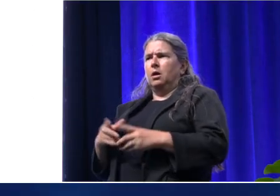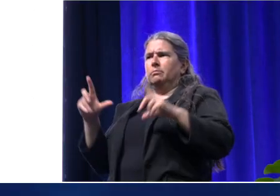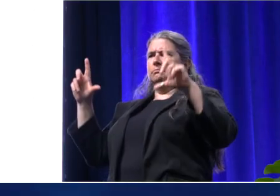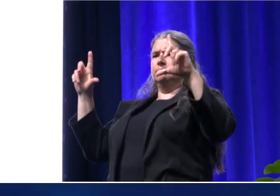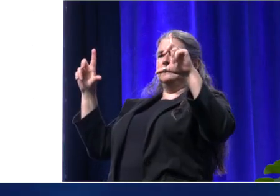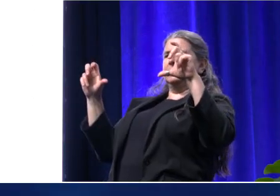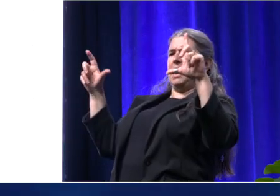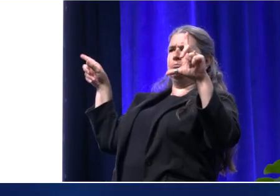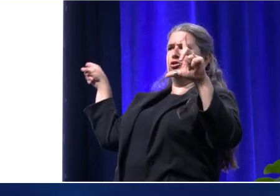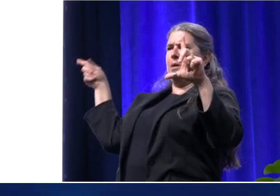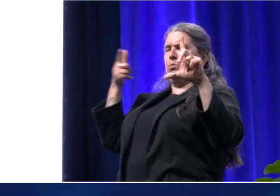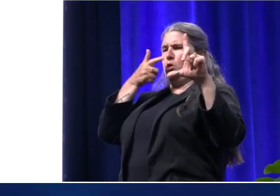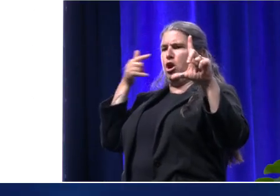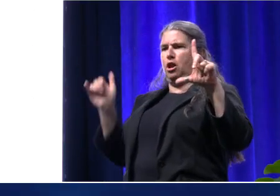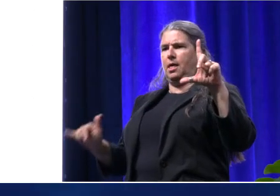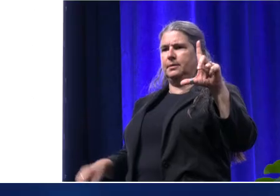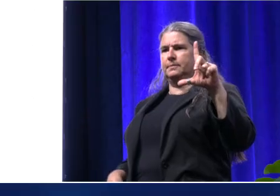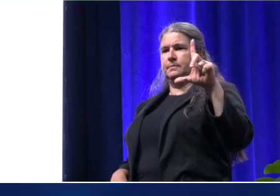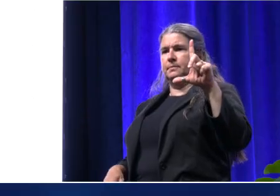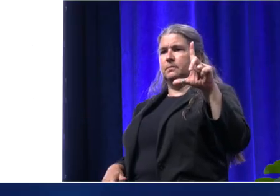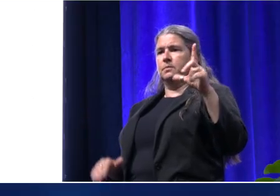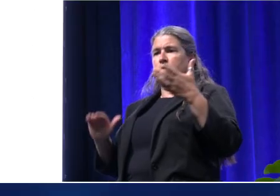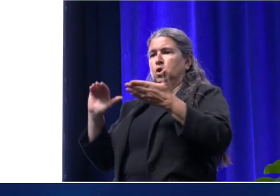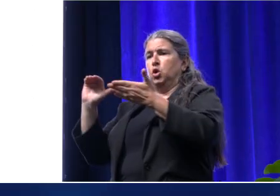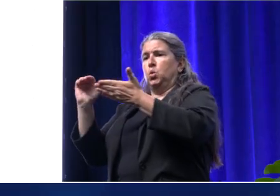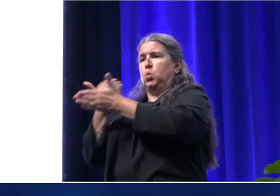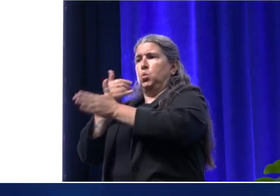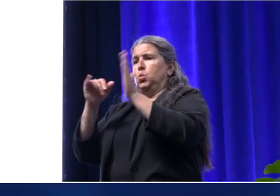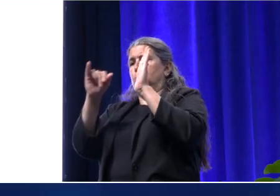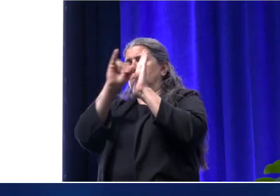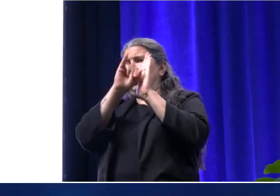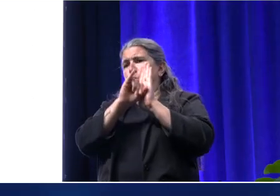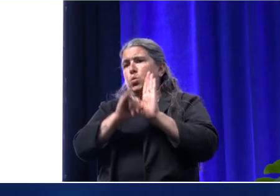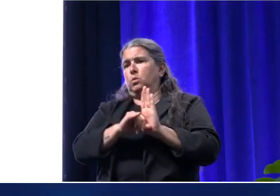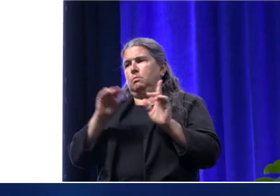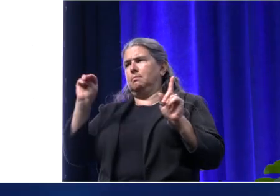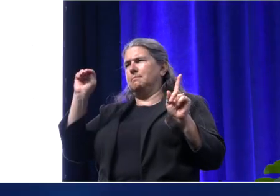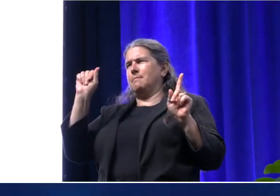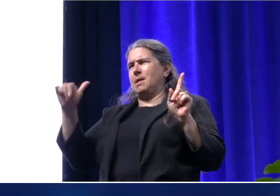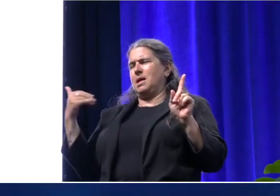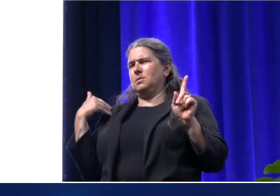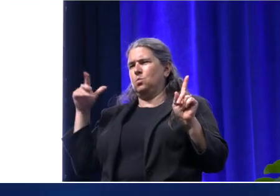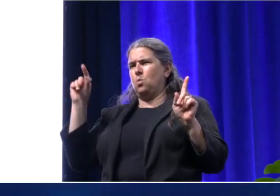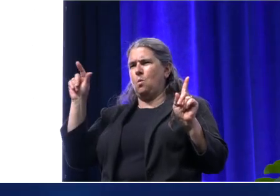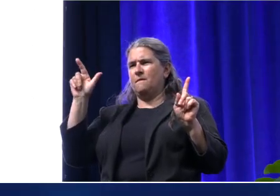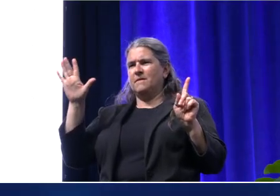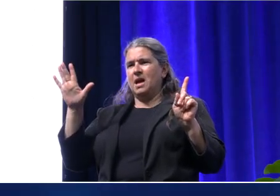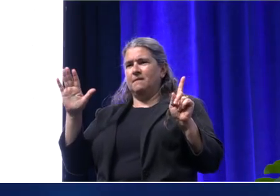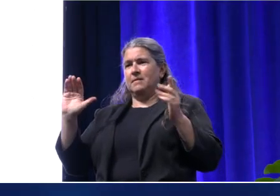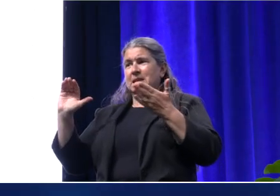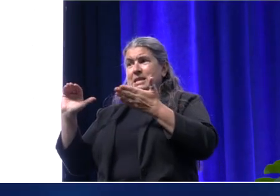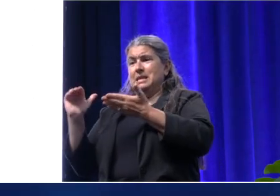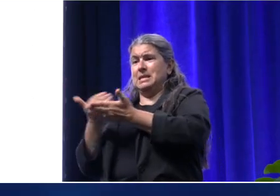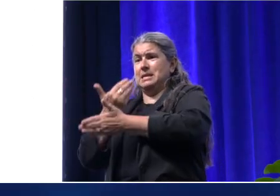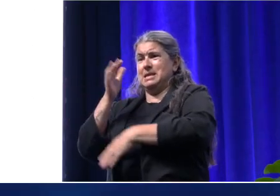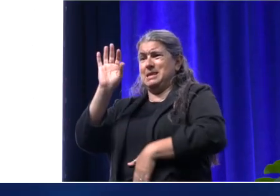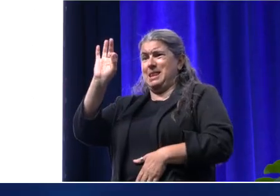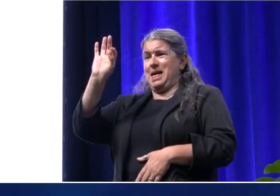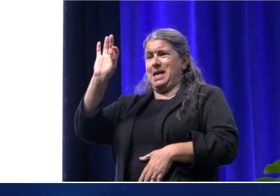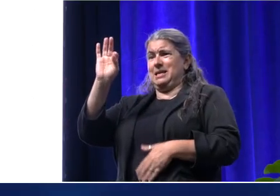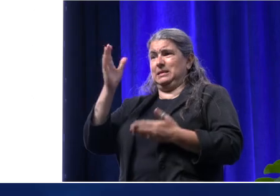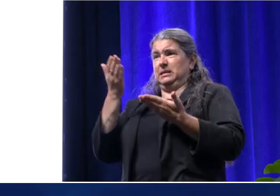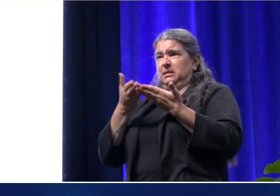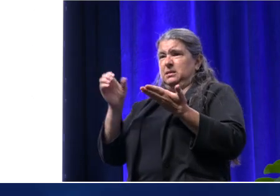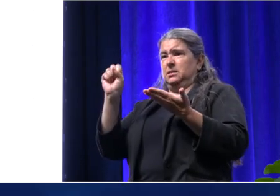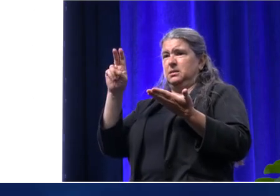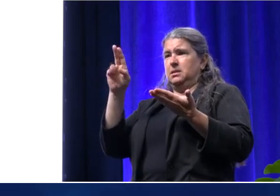practice. So these are the new detections that we had in May. So 9 new substances. We usually see about 135 substances in the drug supply